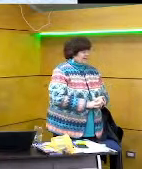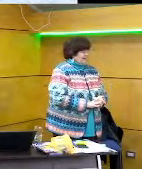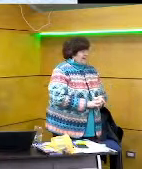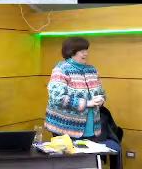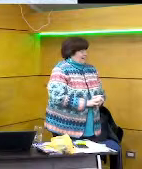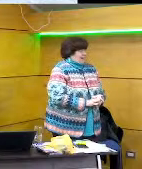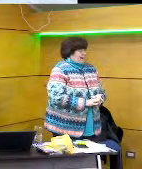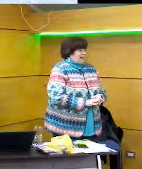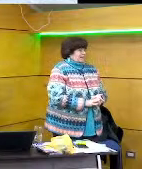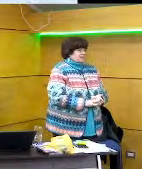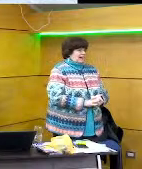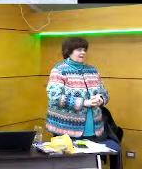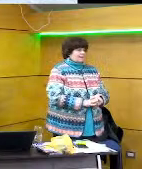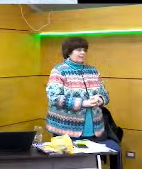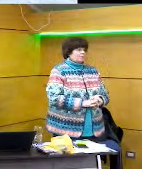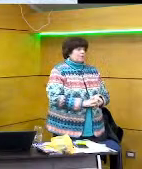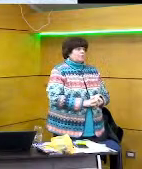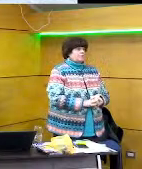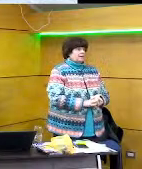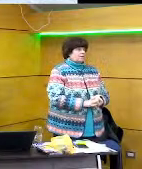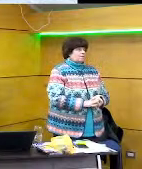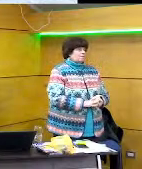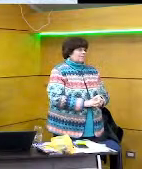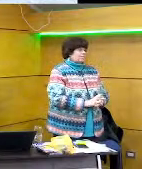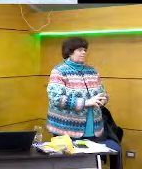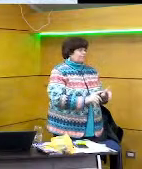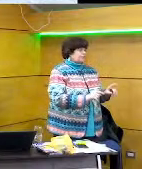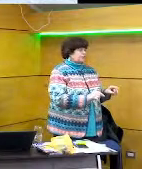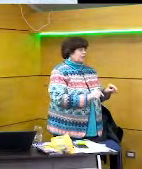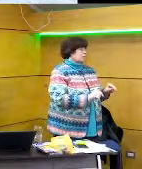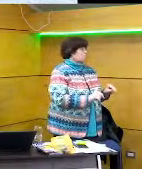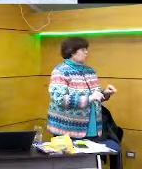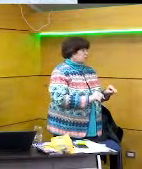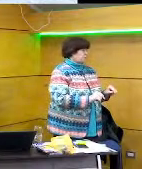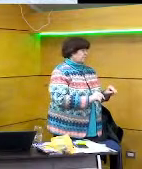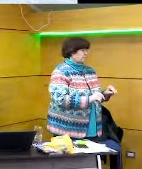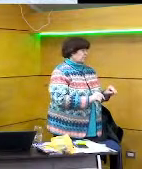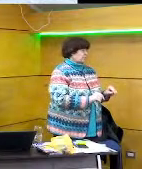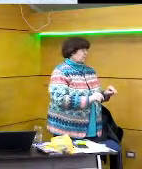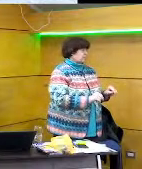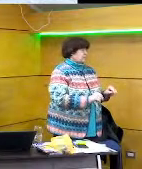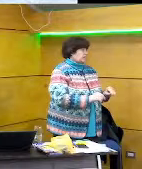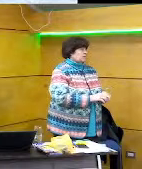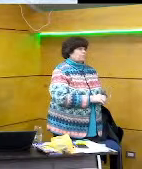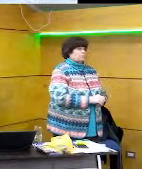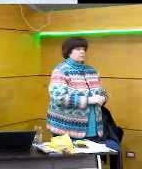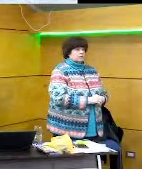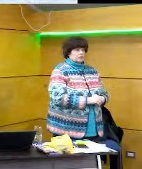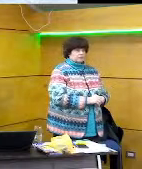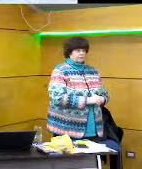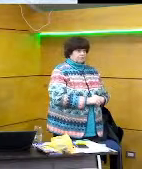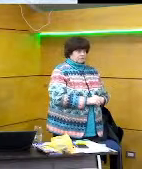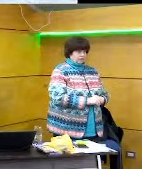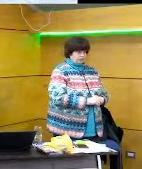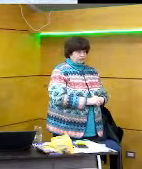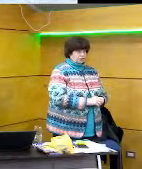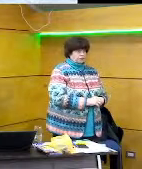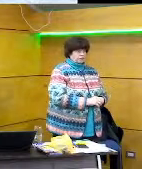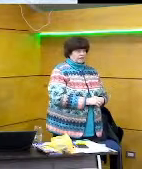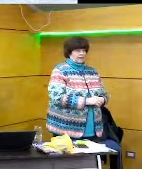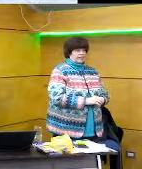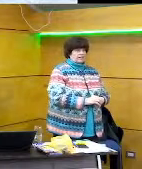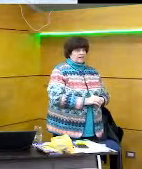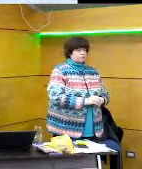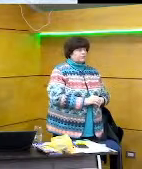And at that, we've finished our morning session for